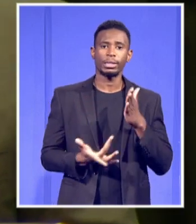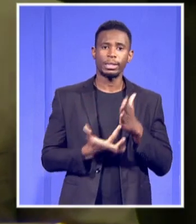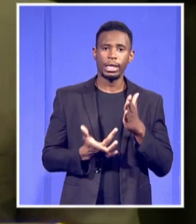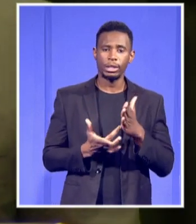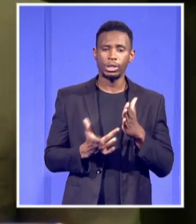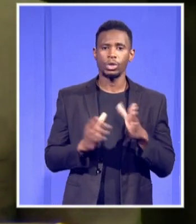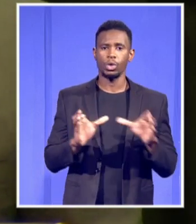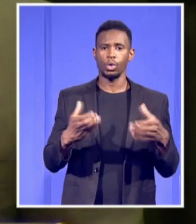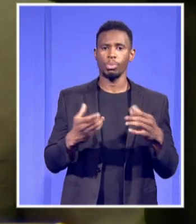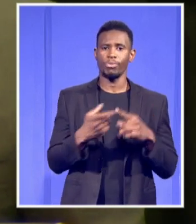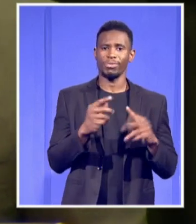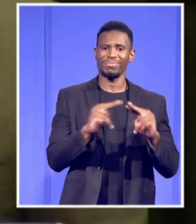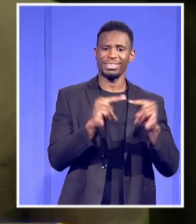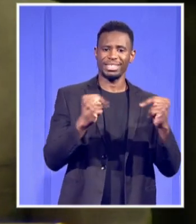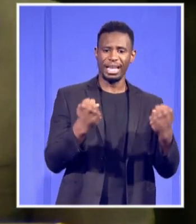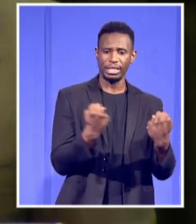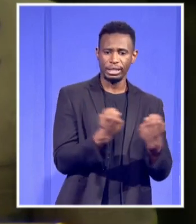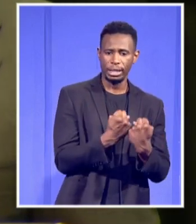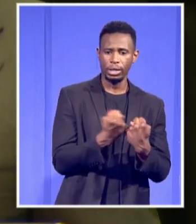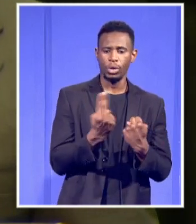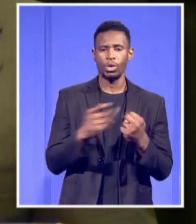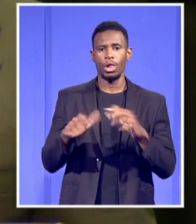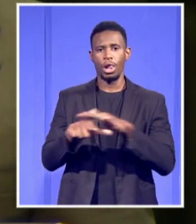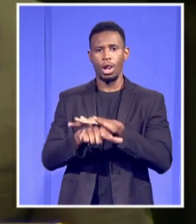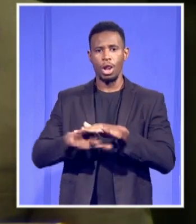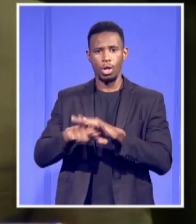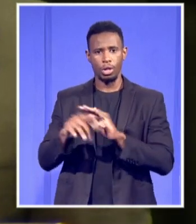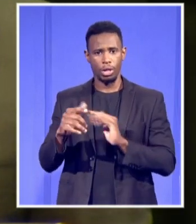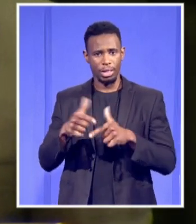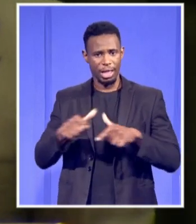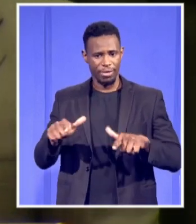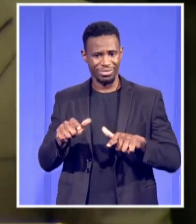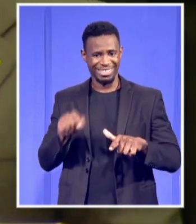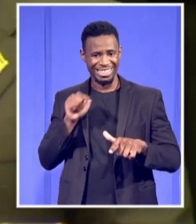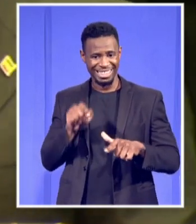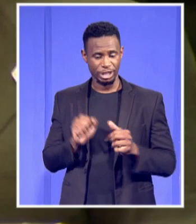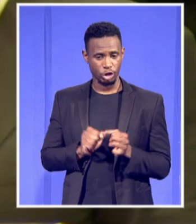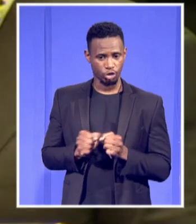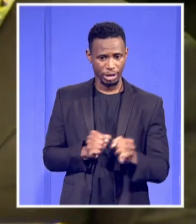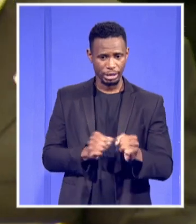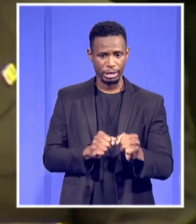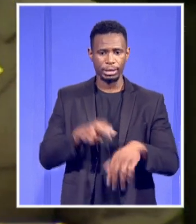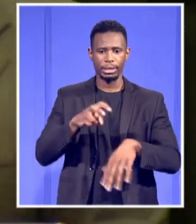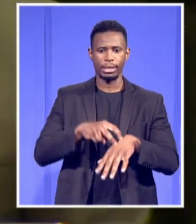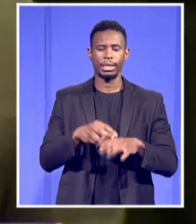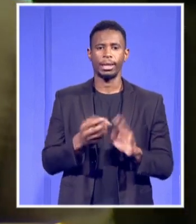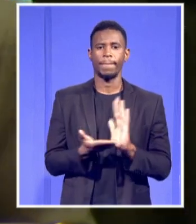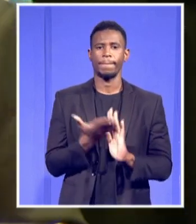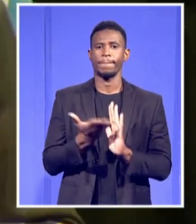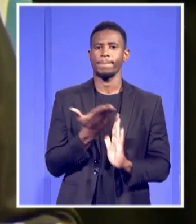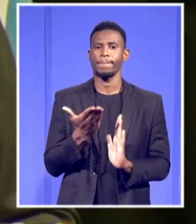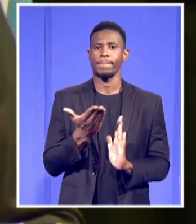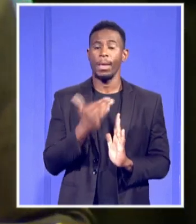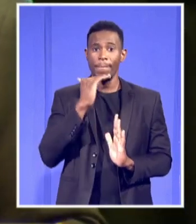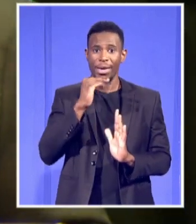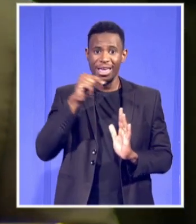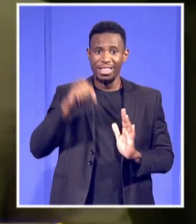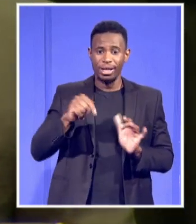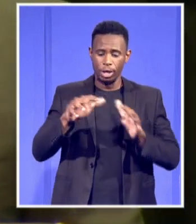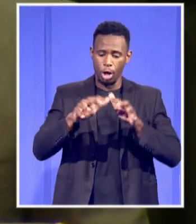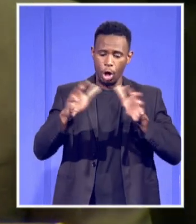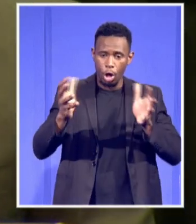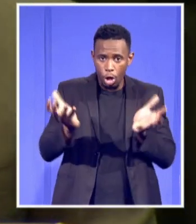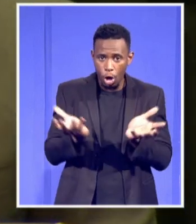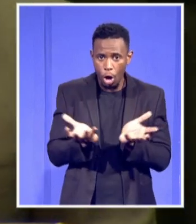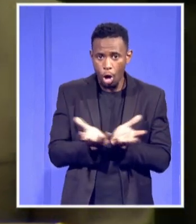and local levels to update this strategy. Indeed, the development of this global action plan framework